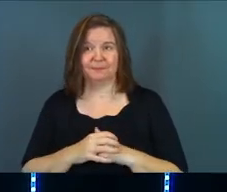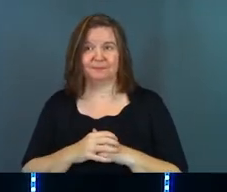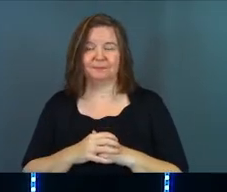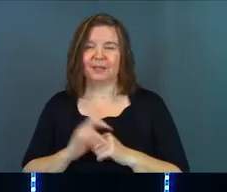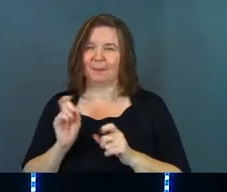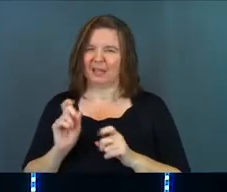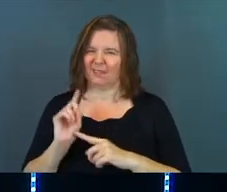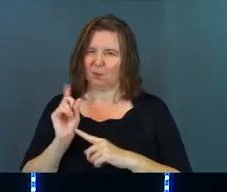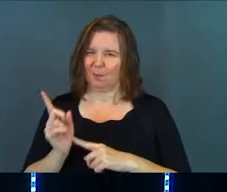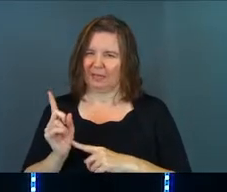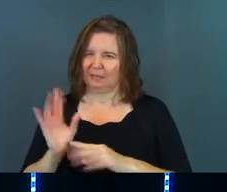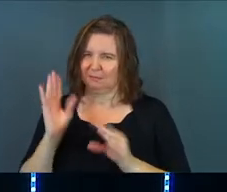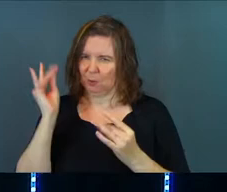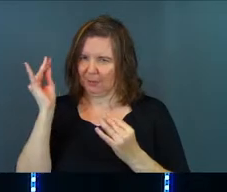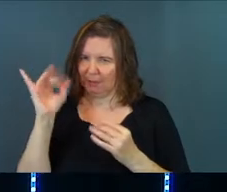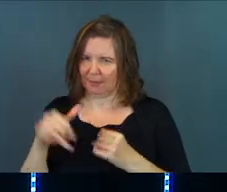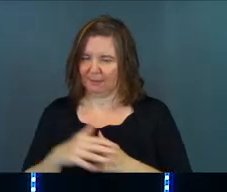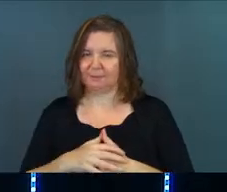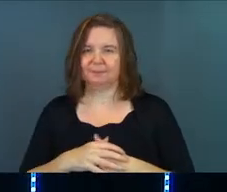I'm going to give you a minute on that.